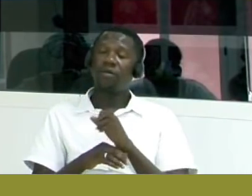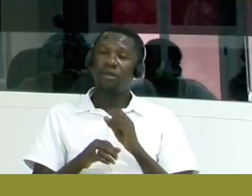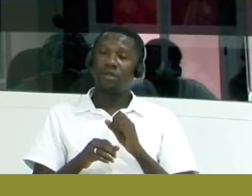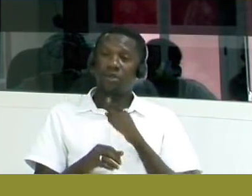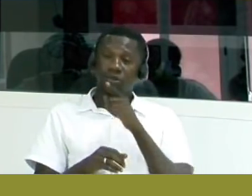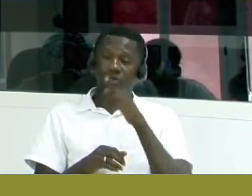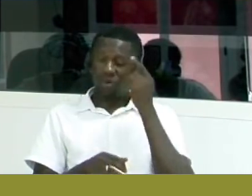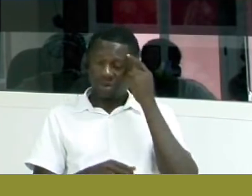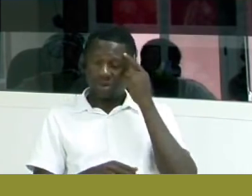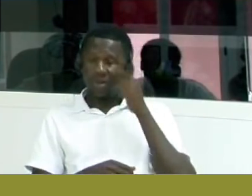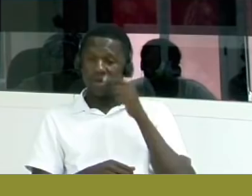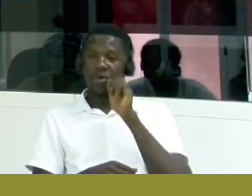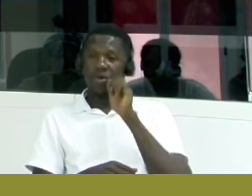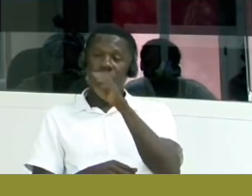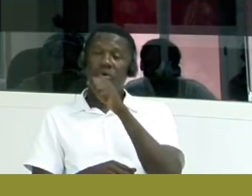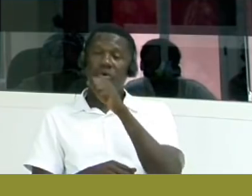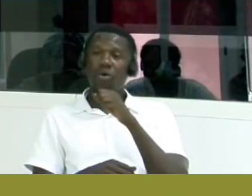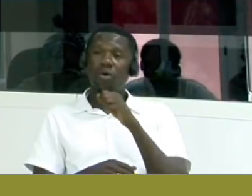suggest your men